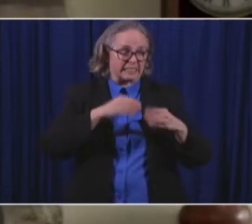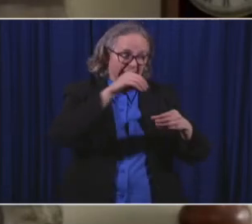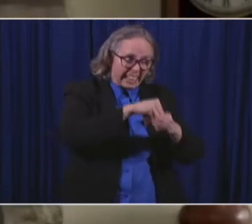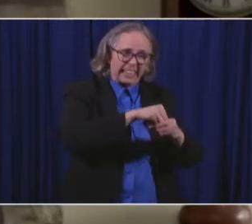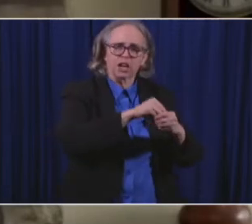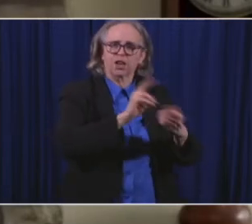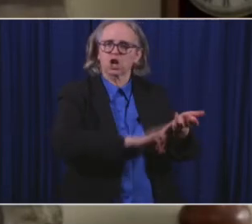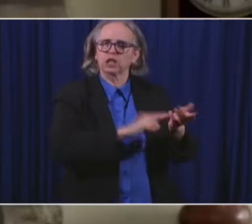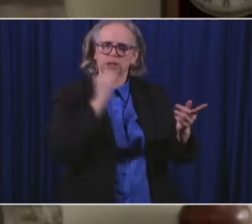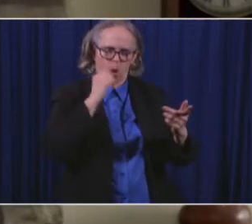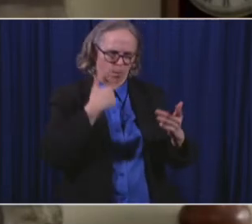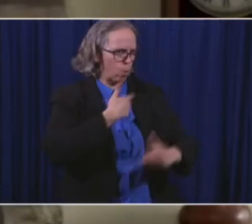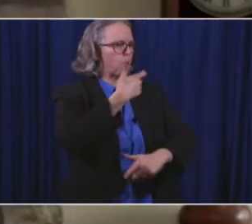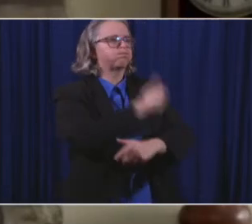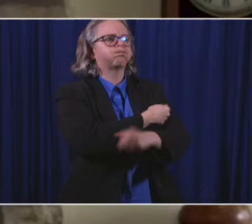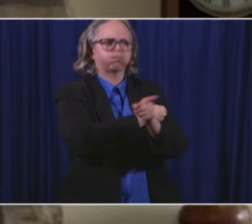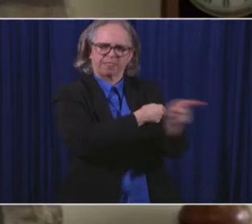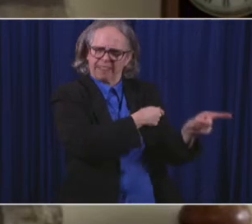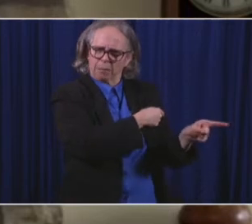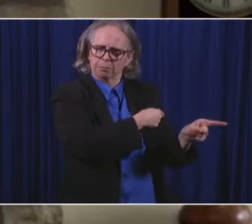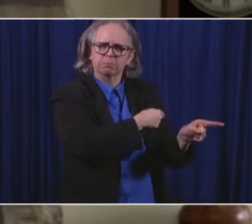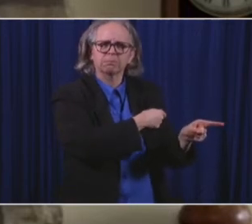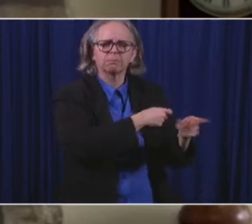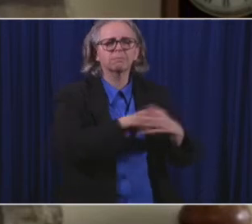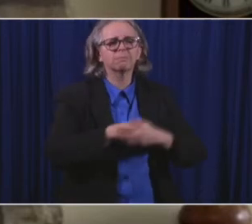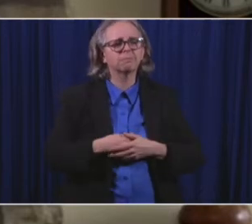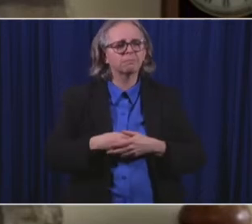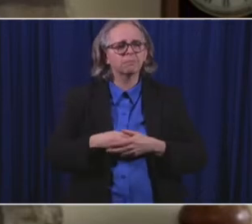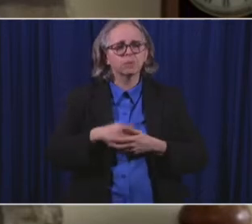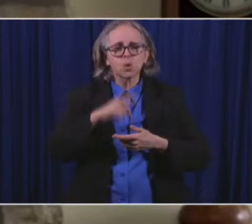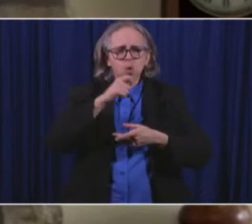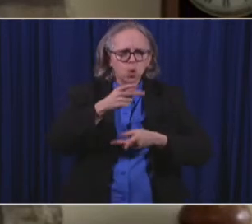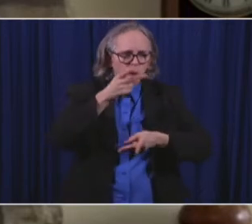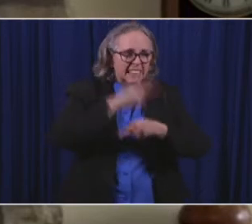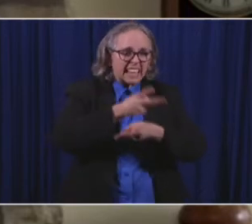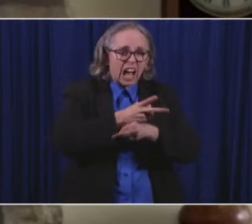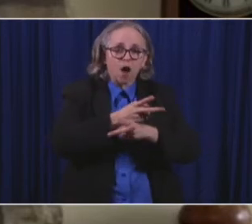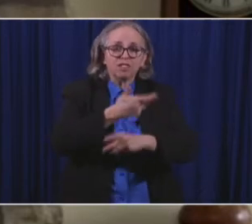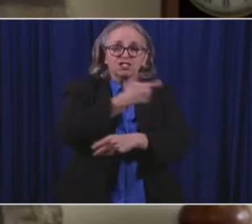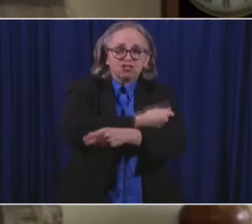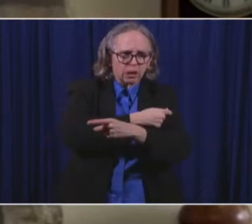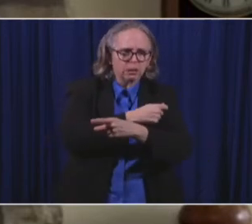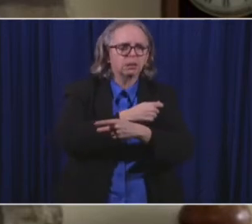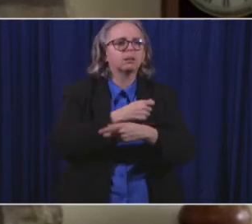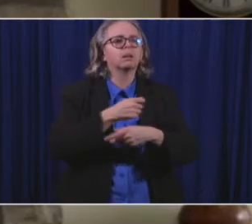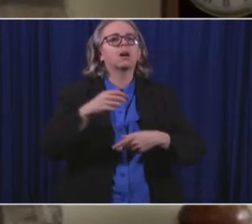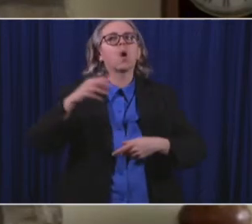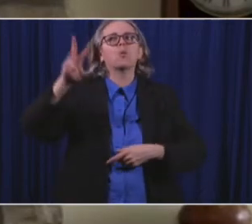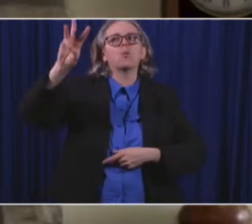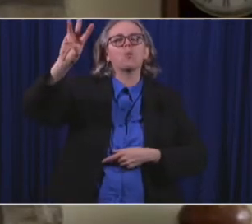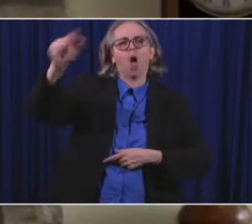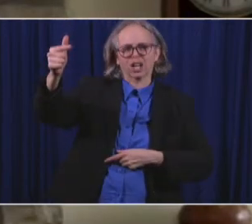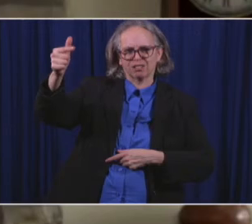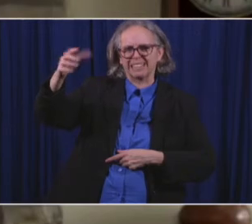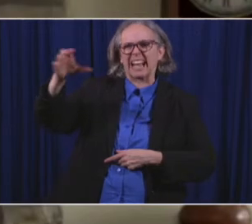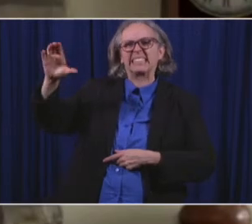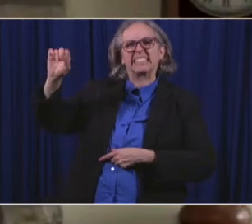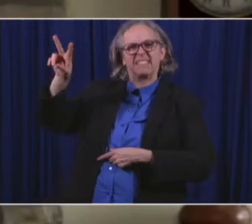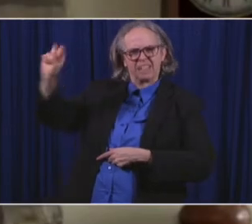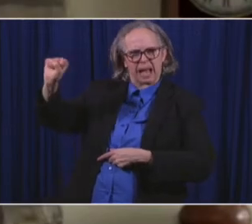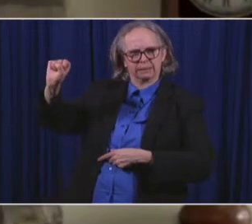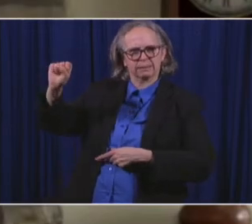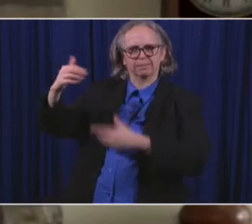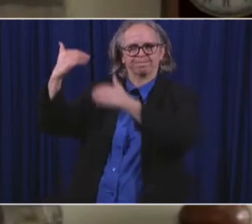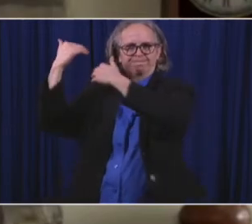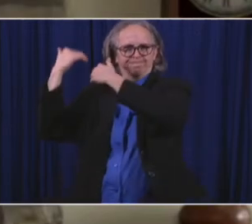again, that's going to be through Walgreens, that's going to be through CVS, and those shipments will